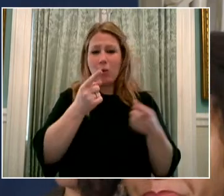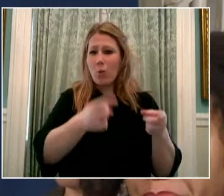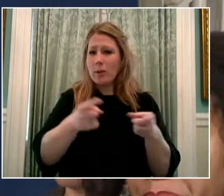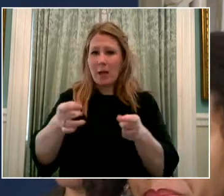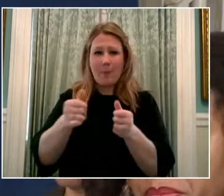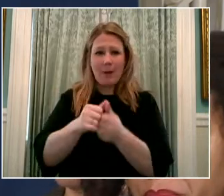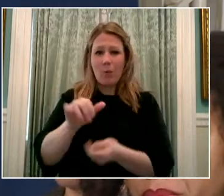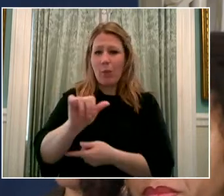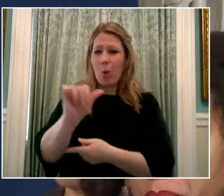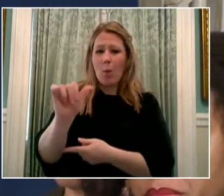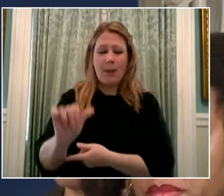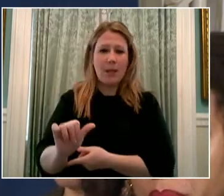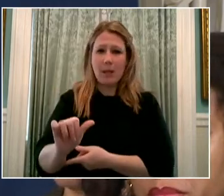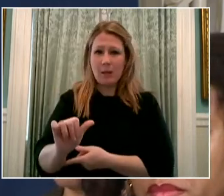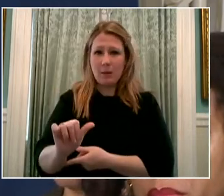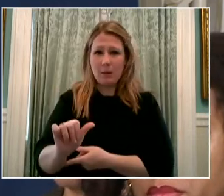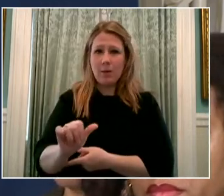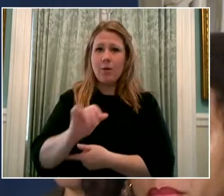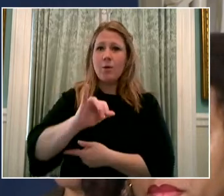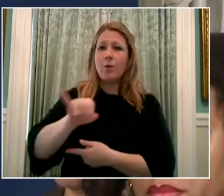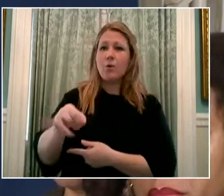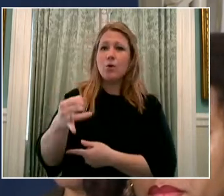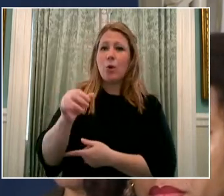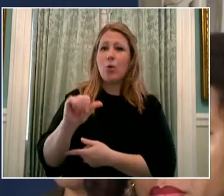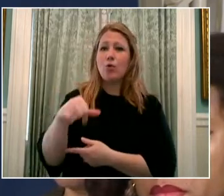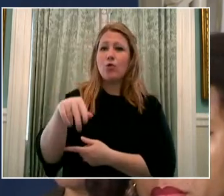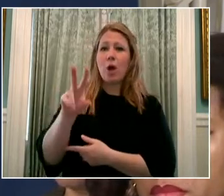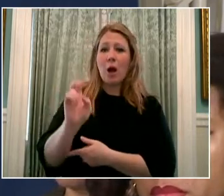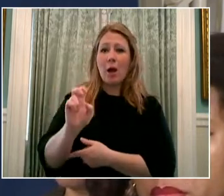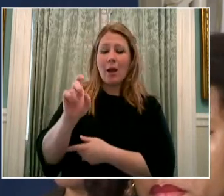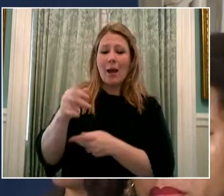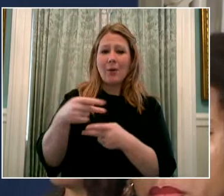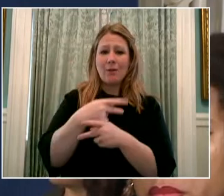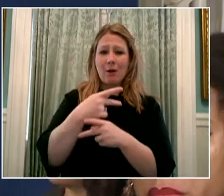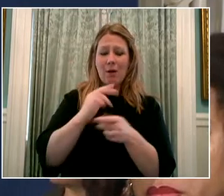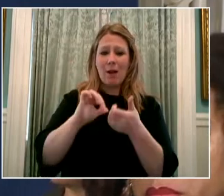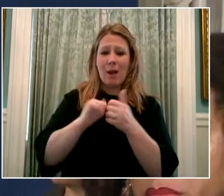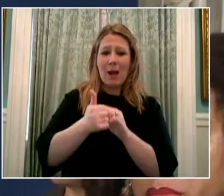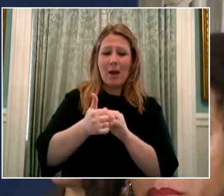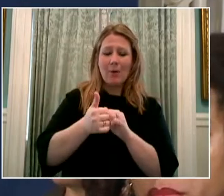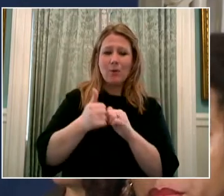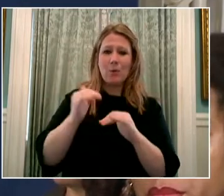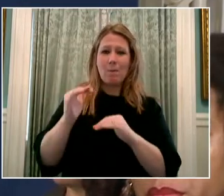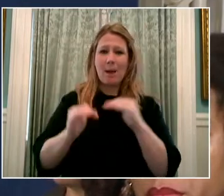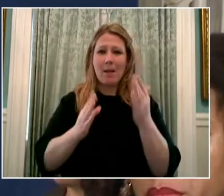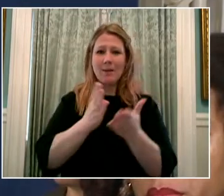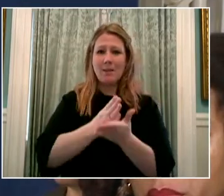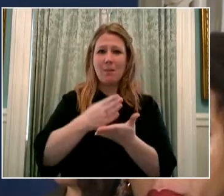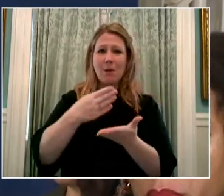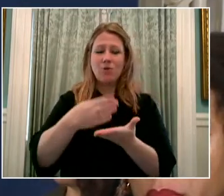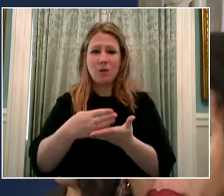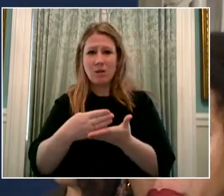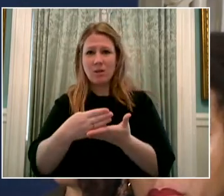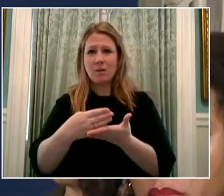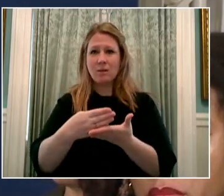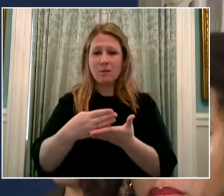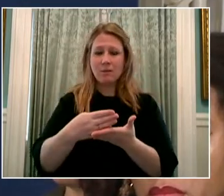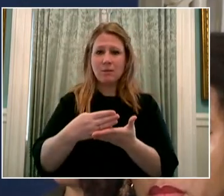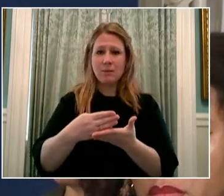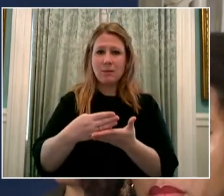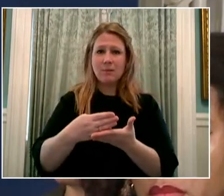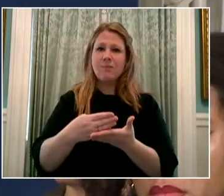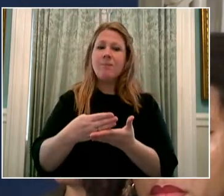to figure out, how do I balance the budget without the uncertainty? Normally, the budget is balanced. You know what you're going to